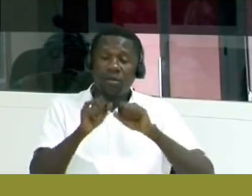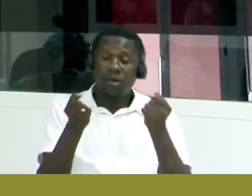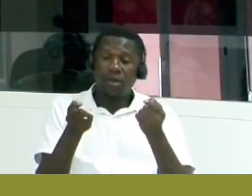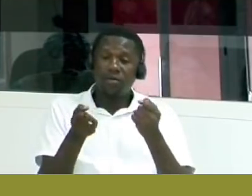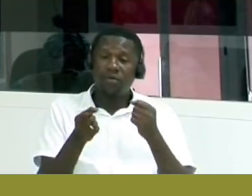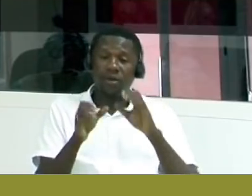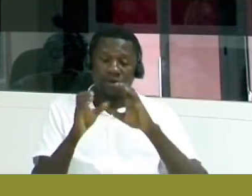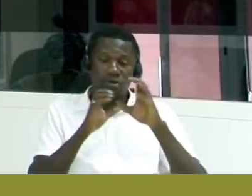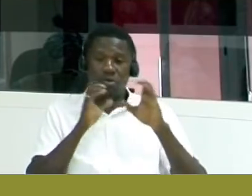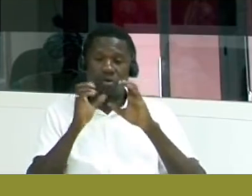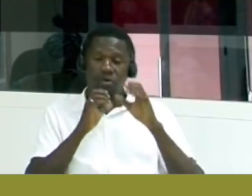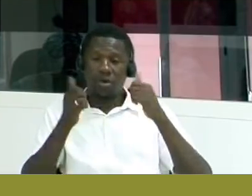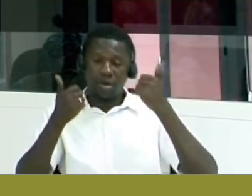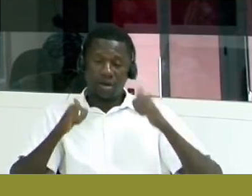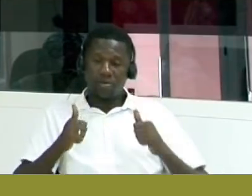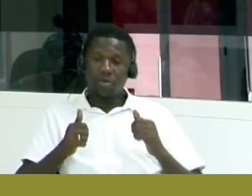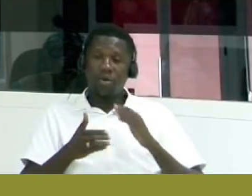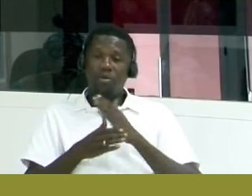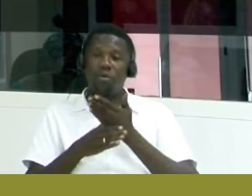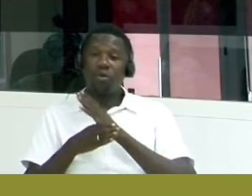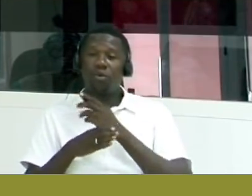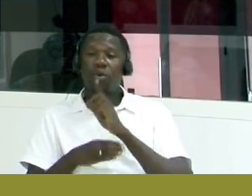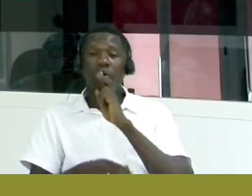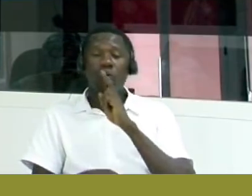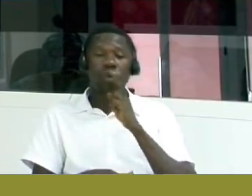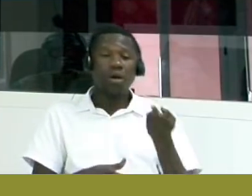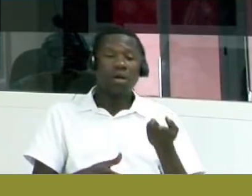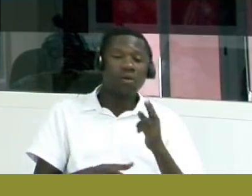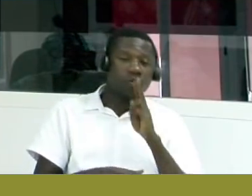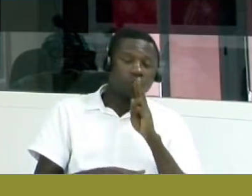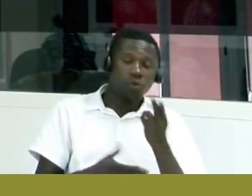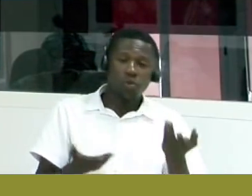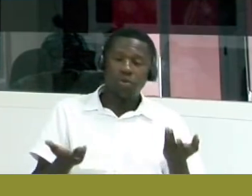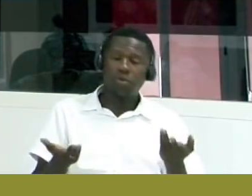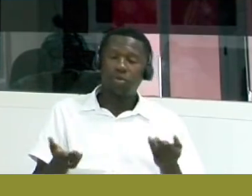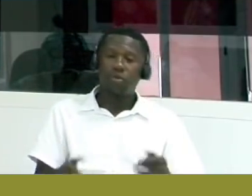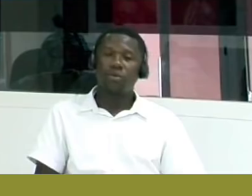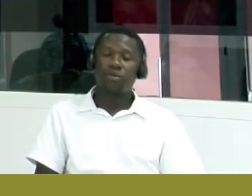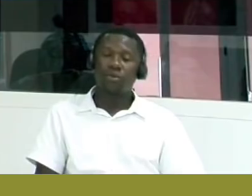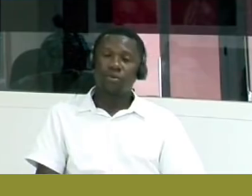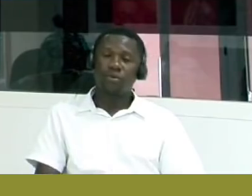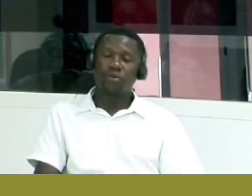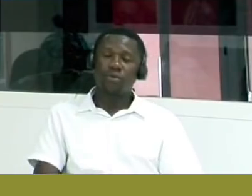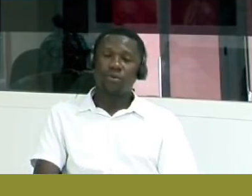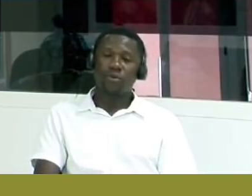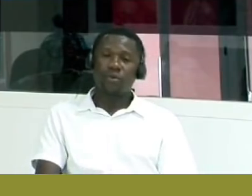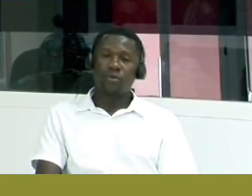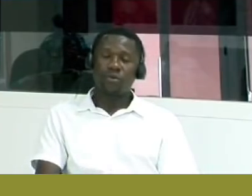and who? We've just received testimony from the